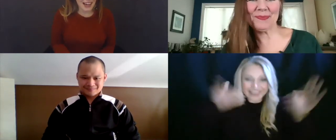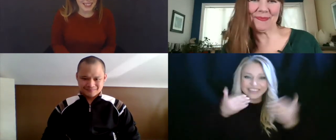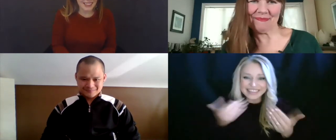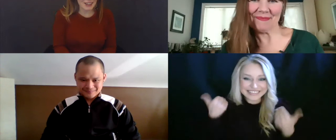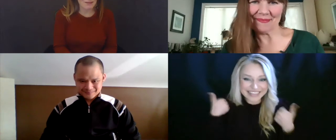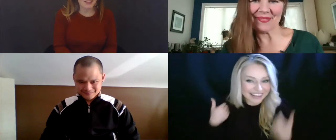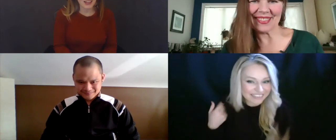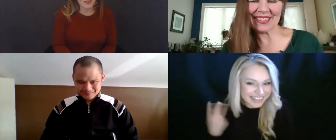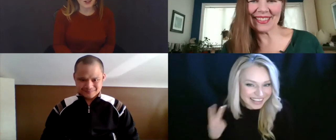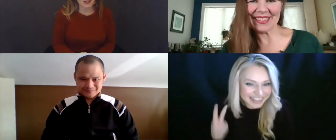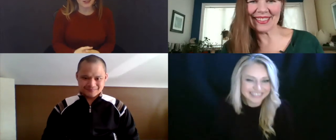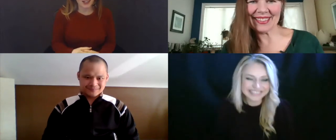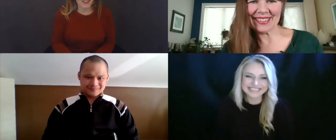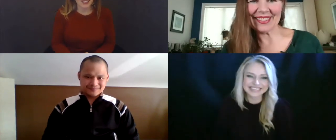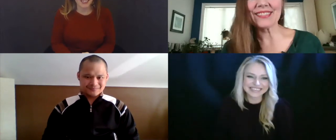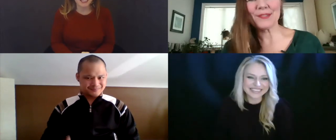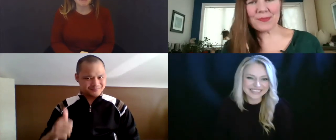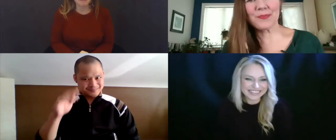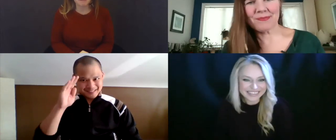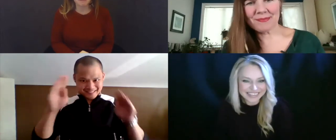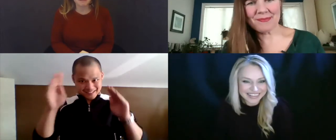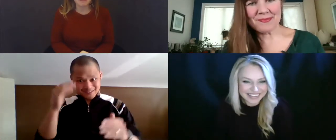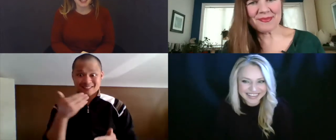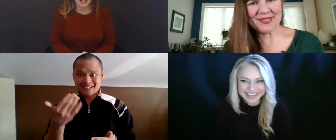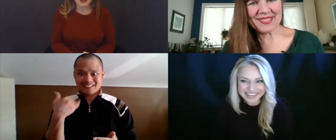Oh, hi, Deb. Thank you very much for having us.